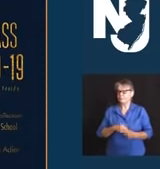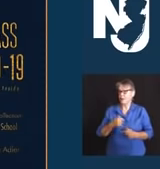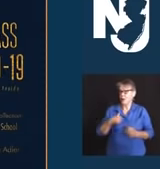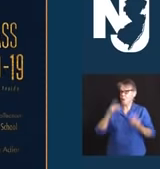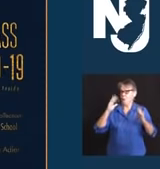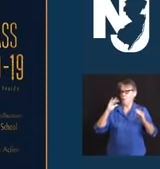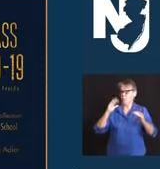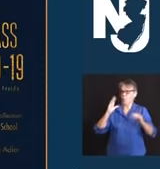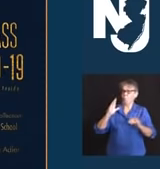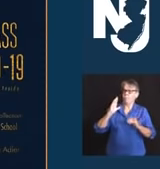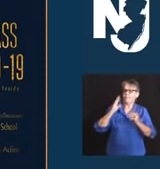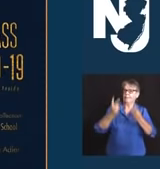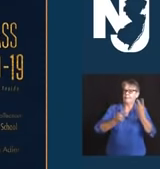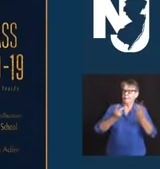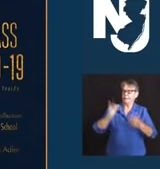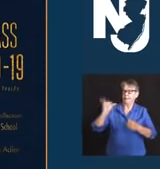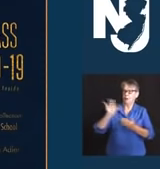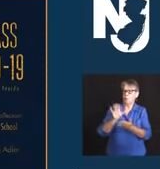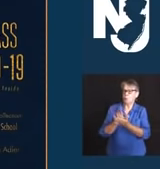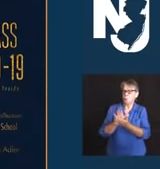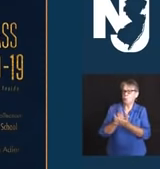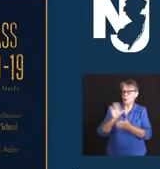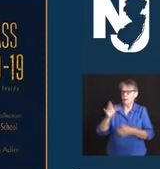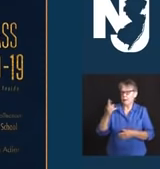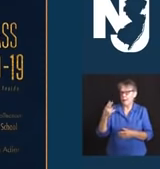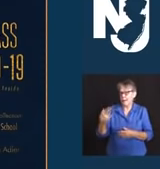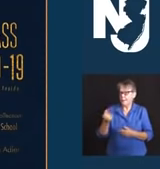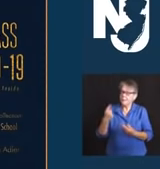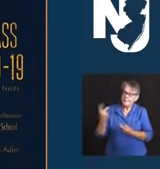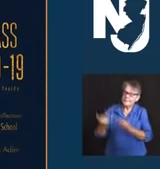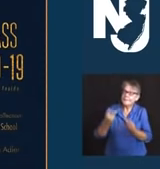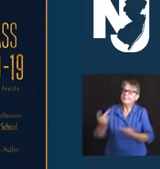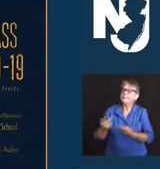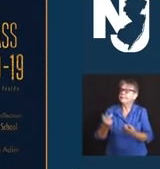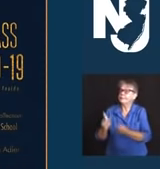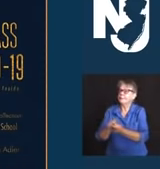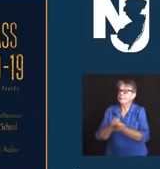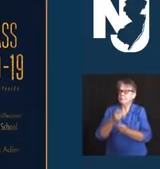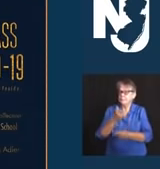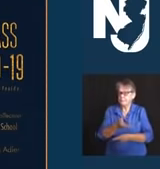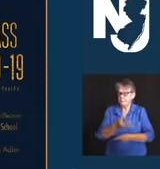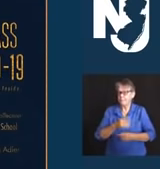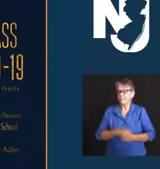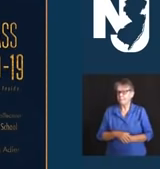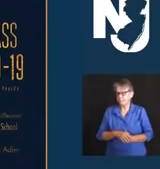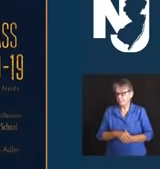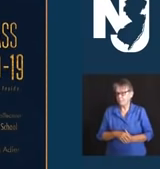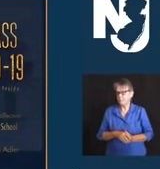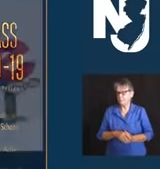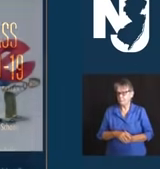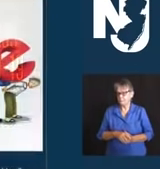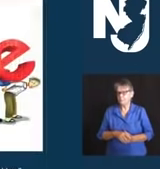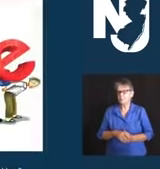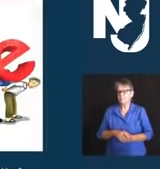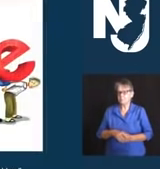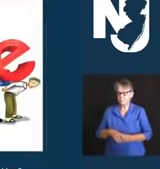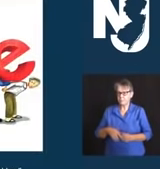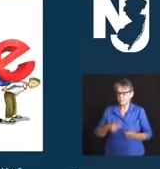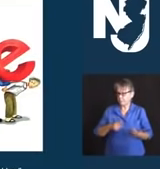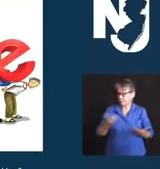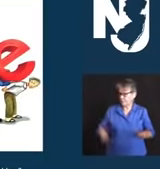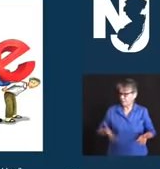students. And if that's not enough, Zakiya, staying in Bergen County in nearby Fort Lee